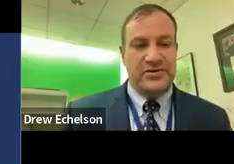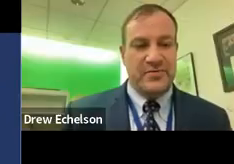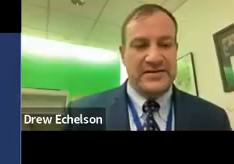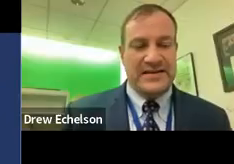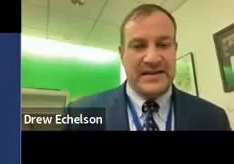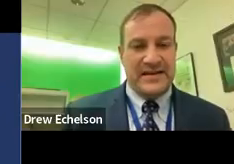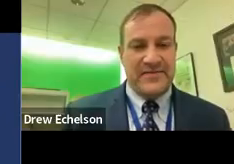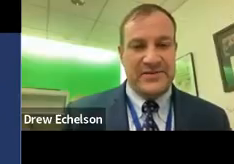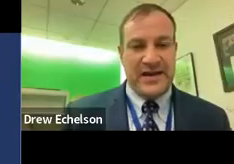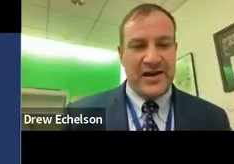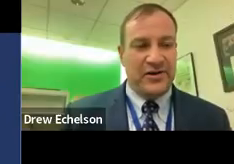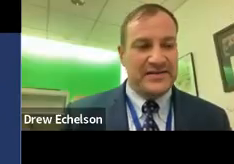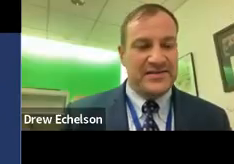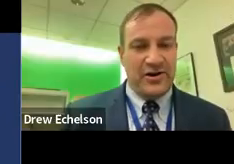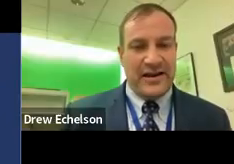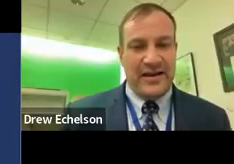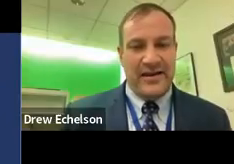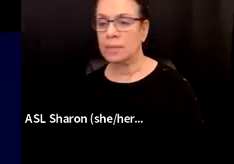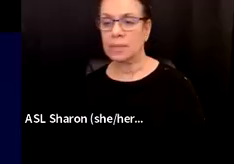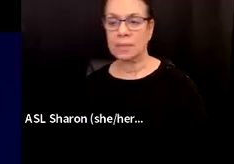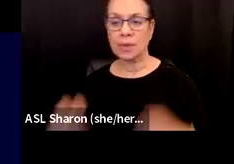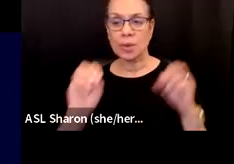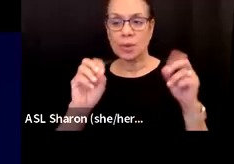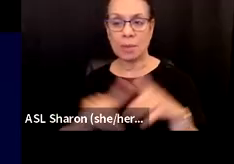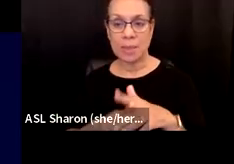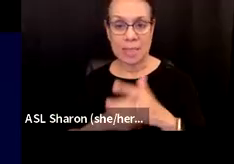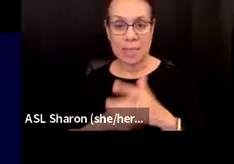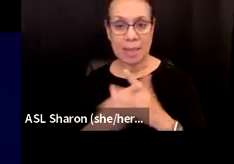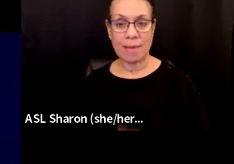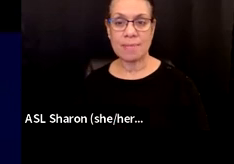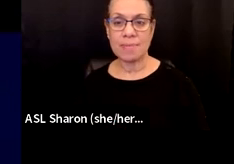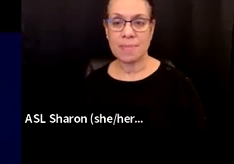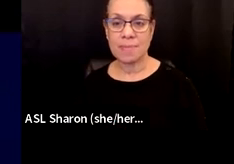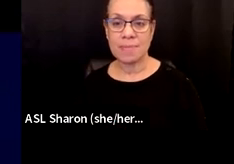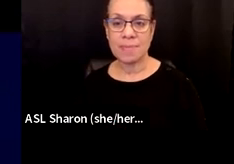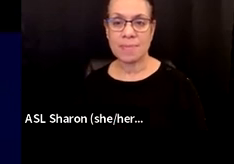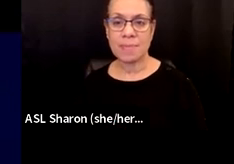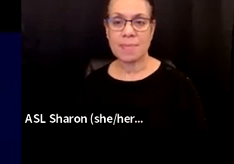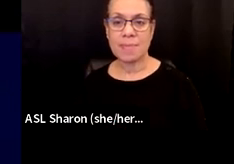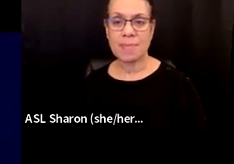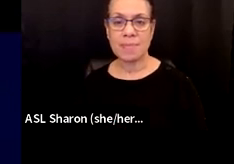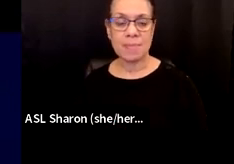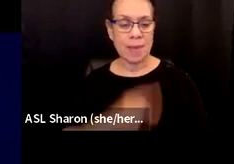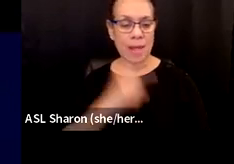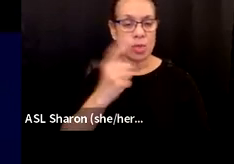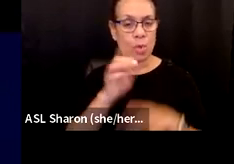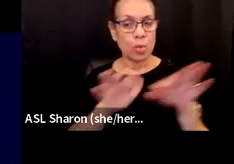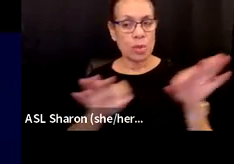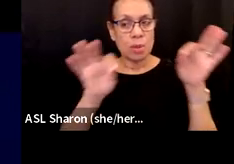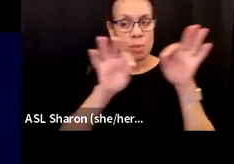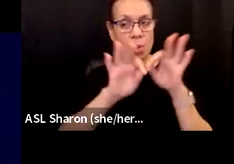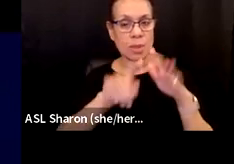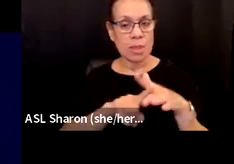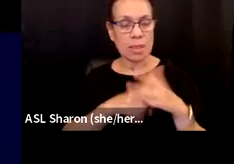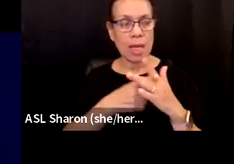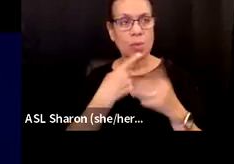thank you superintendent if it's okay i'll get started um i think it's always important to begin with telling the